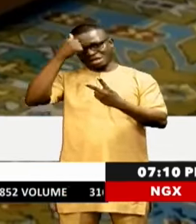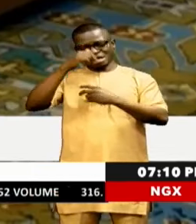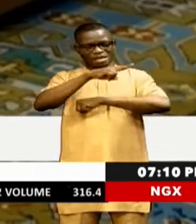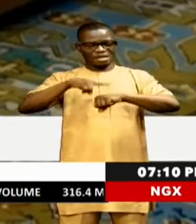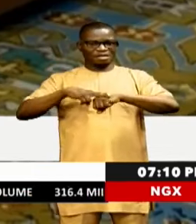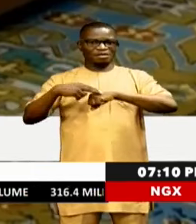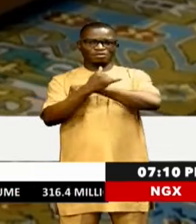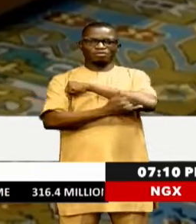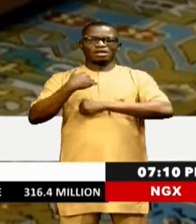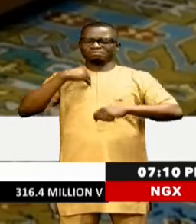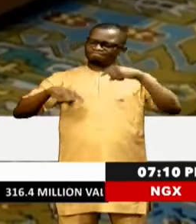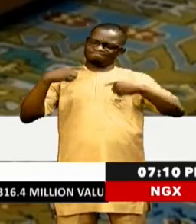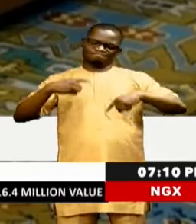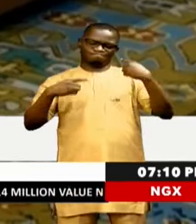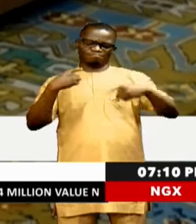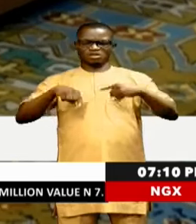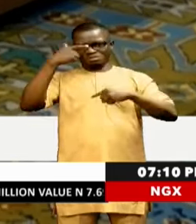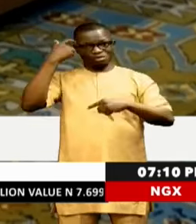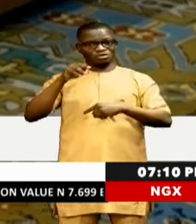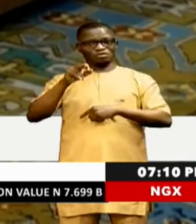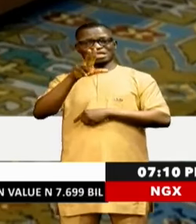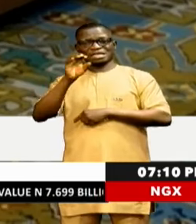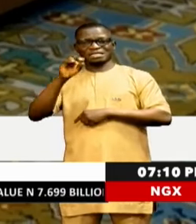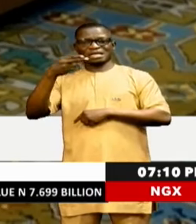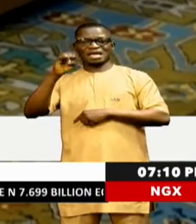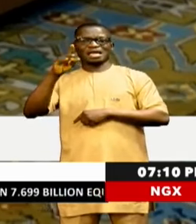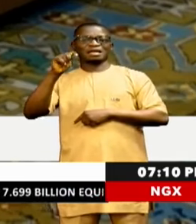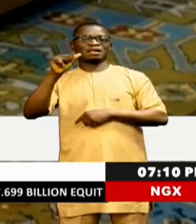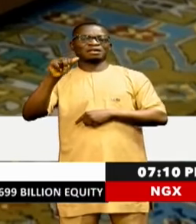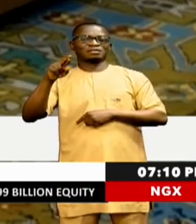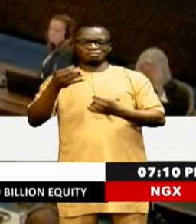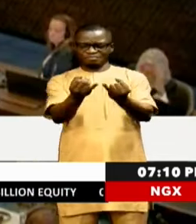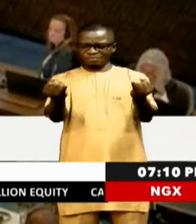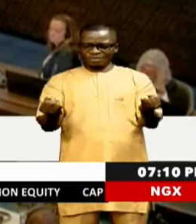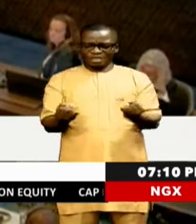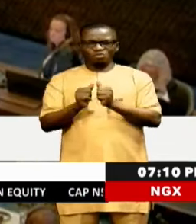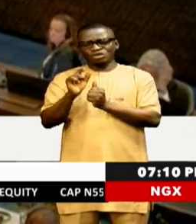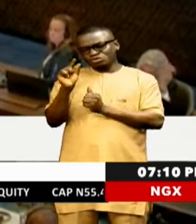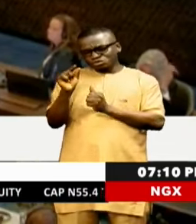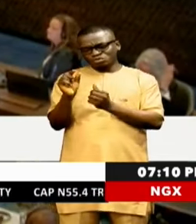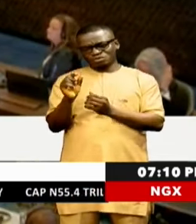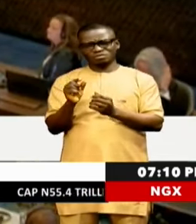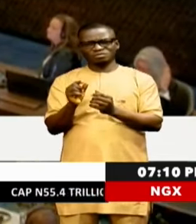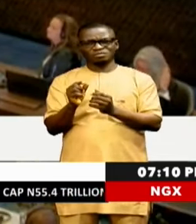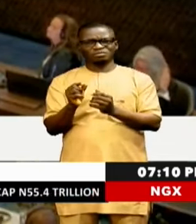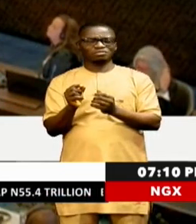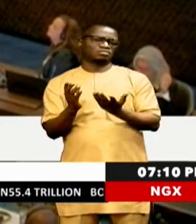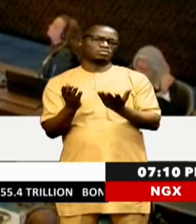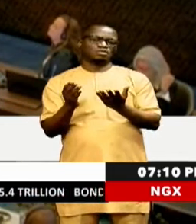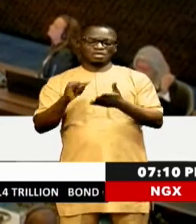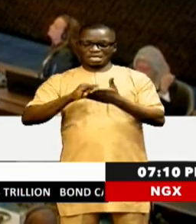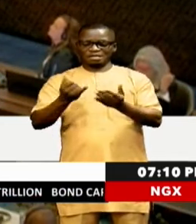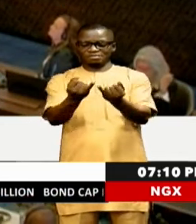been squabbling over the 30-hectare island of Mbaini and two smaller low-lying islets,